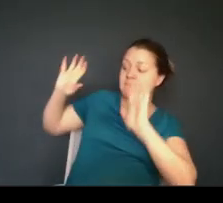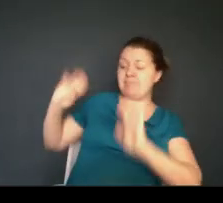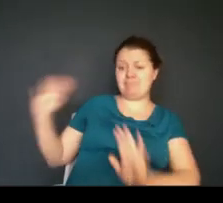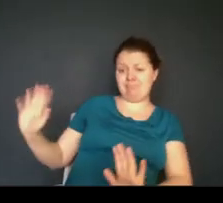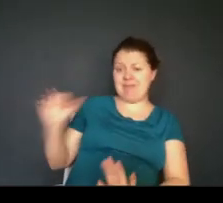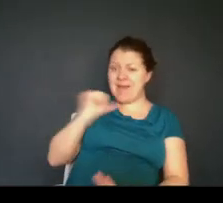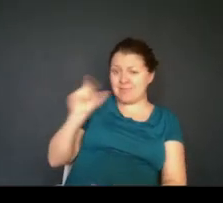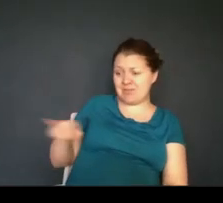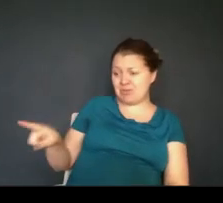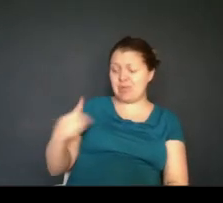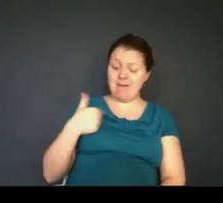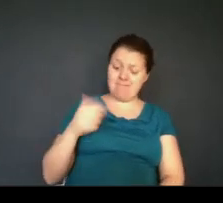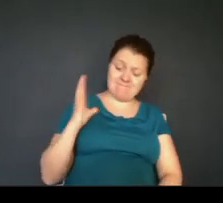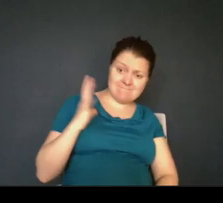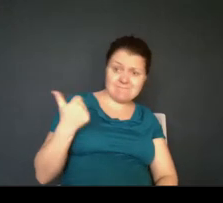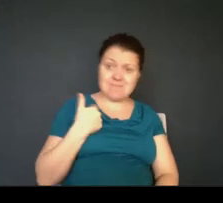myself."